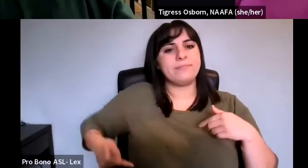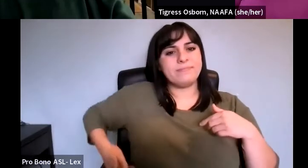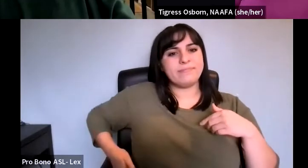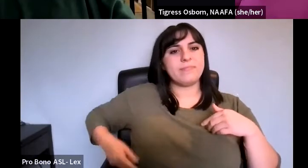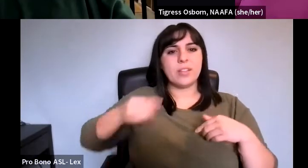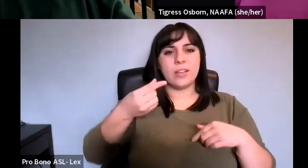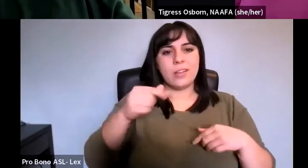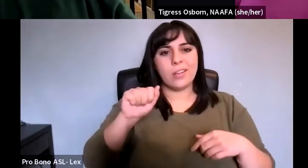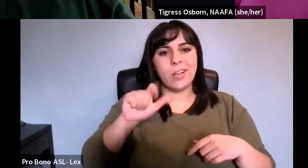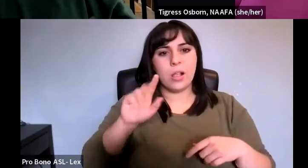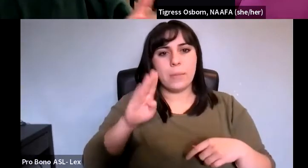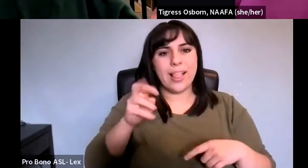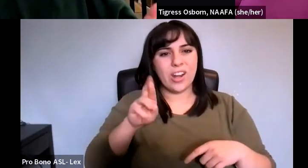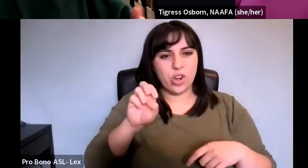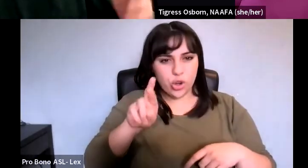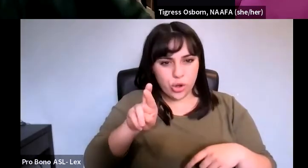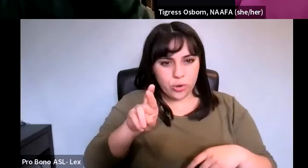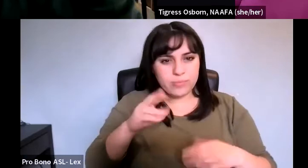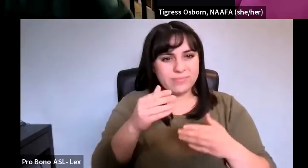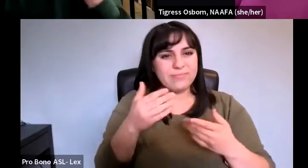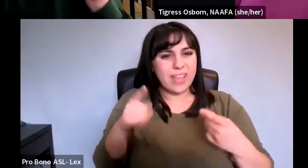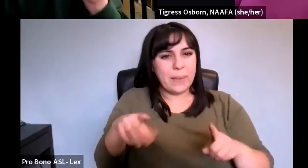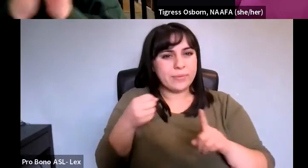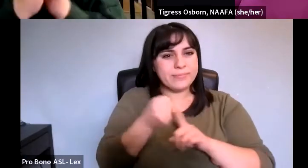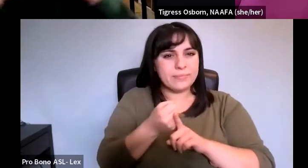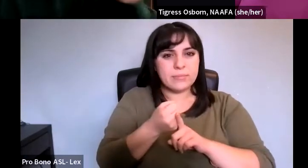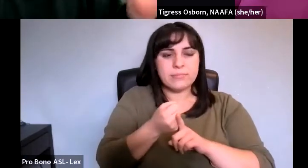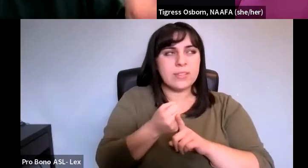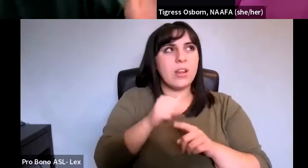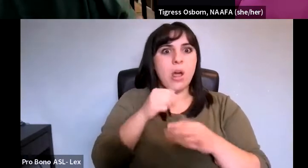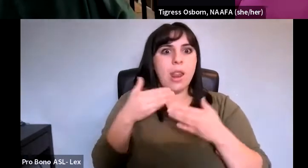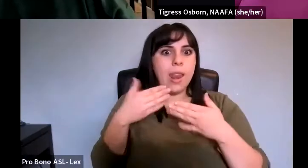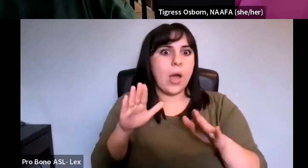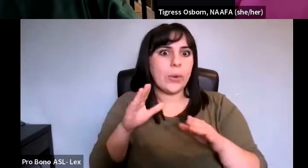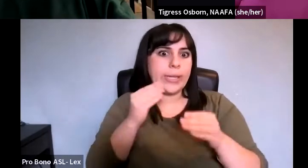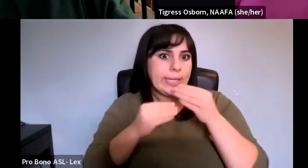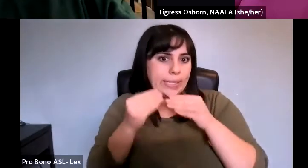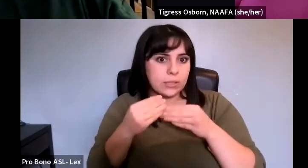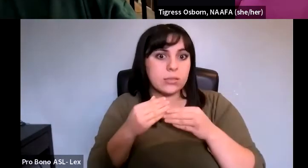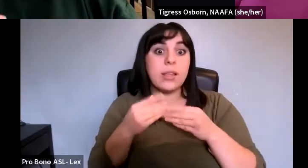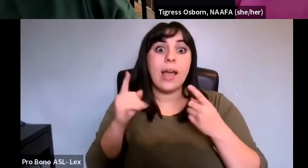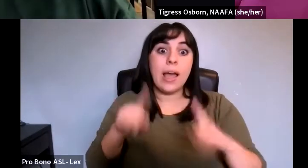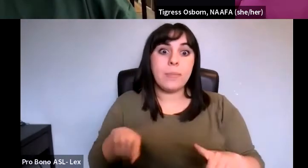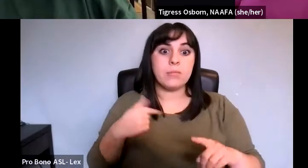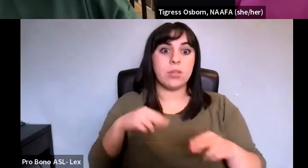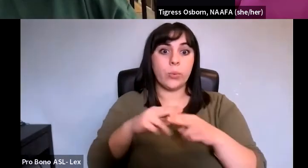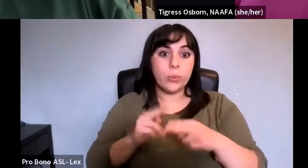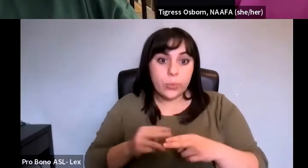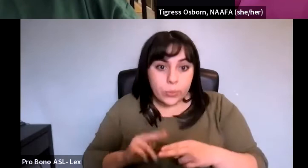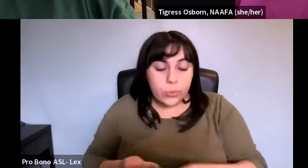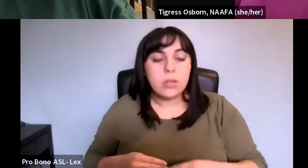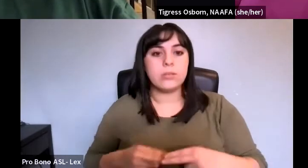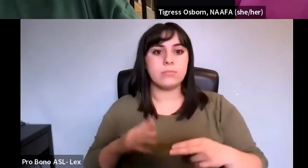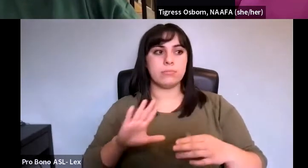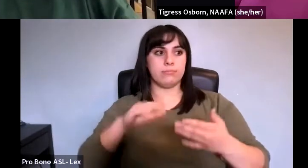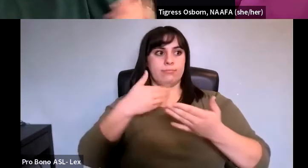that, I wasn't allowed to eat anything. So there was like a period of time where I'd lost a lot of weight. So I went on stage and